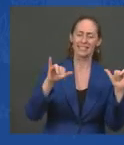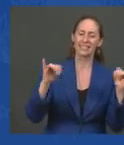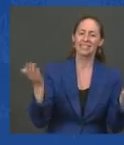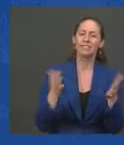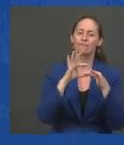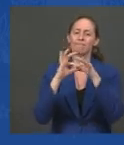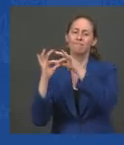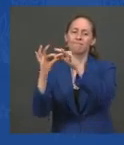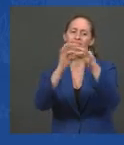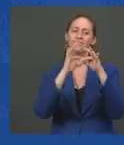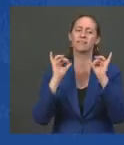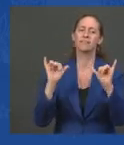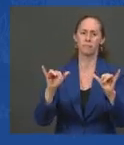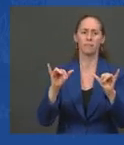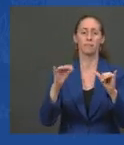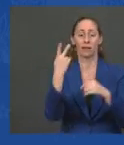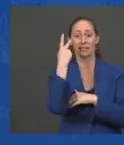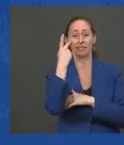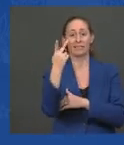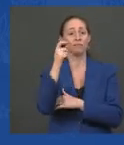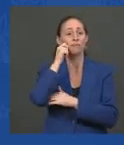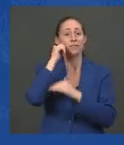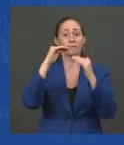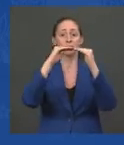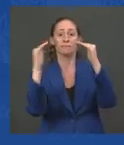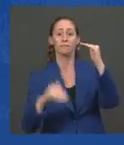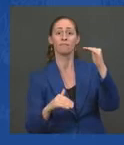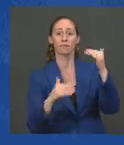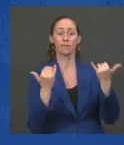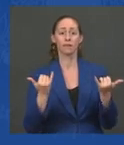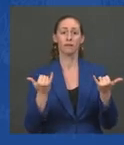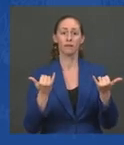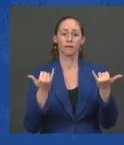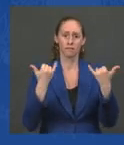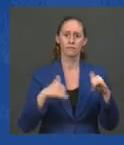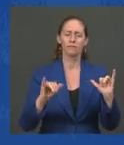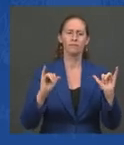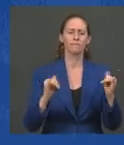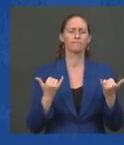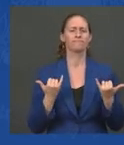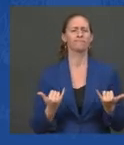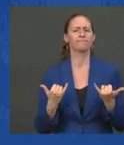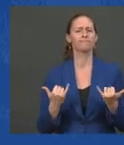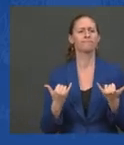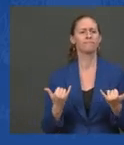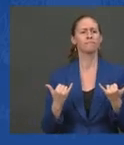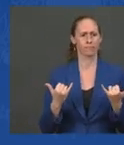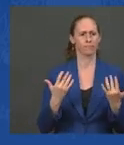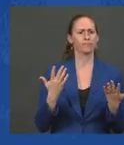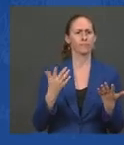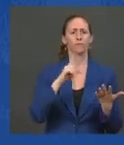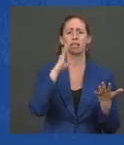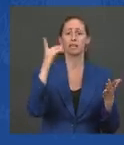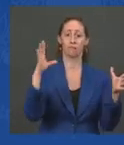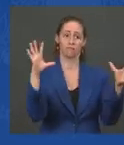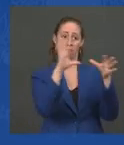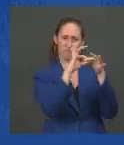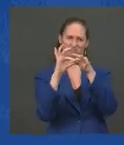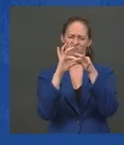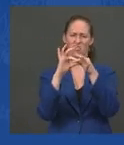Racial injustice today is inextricably linked to economic